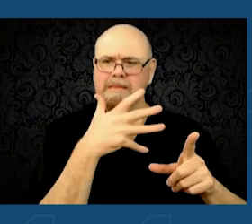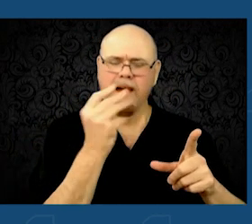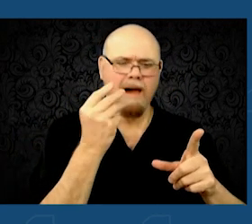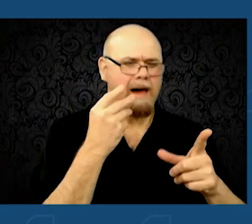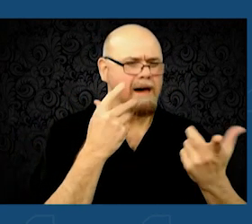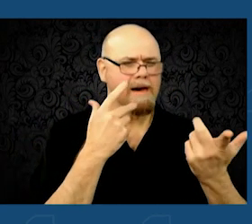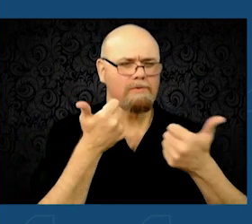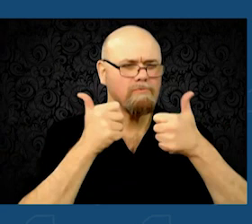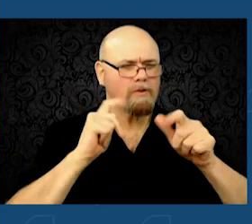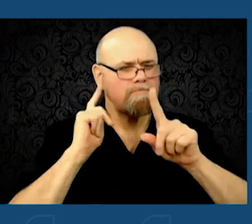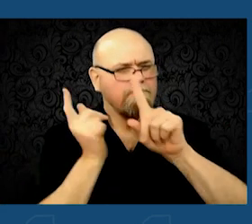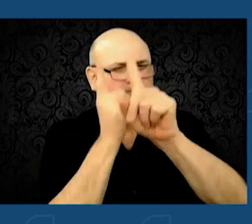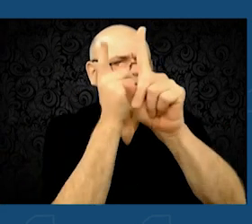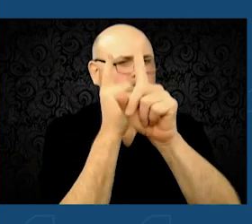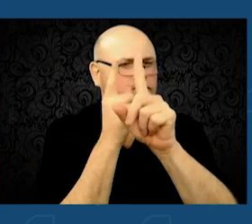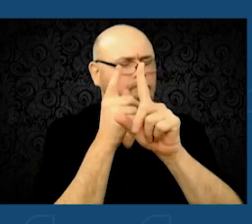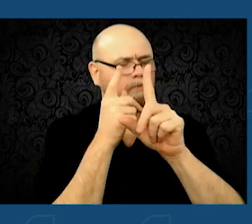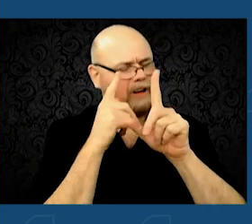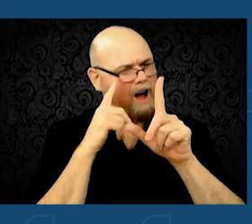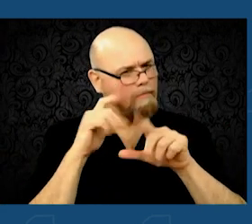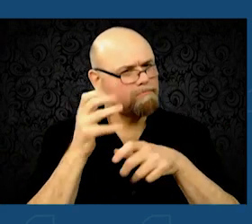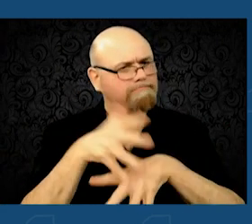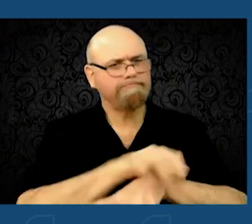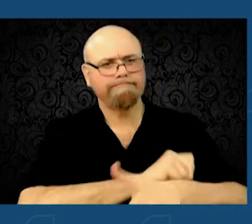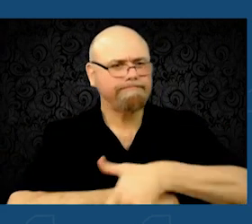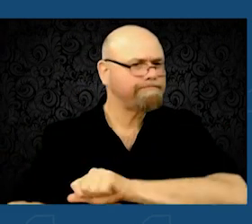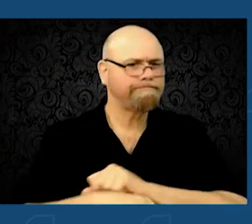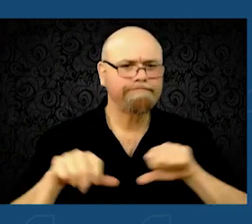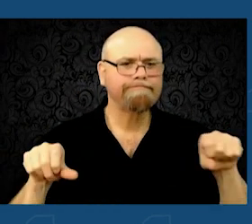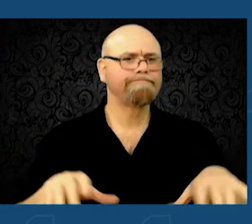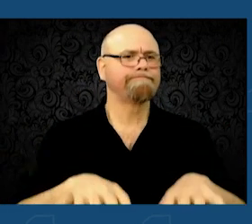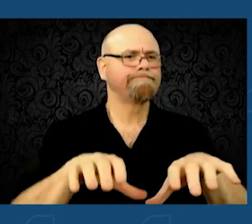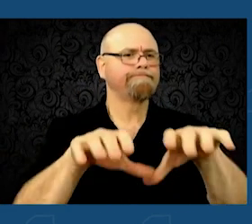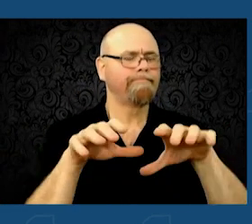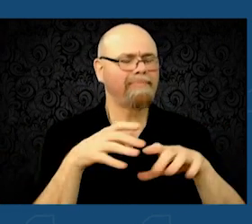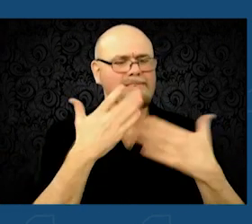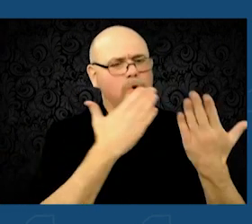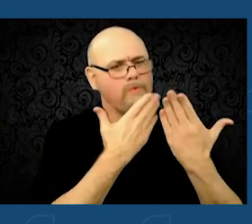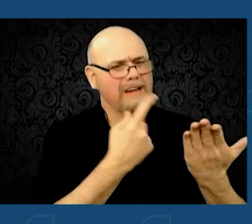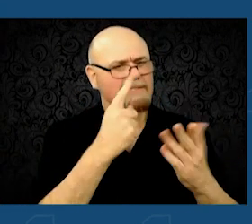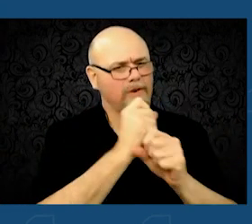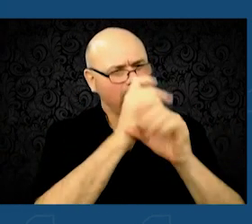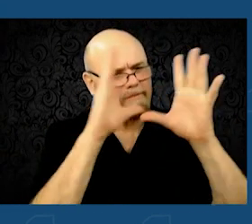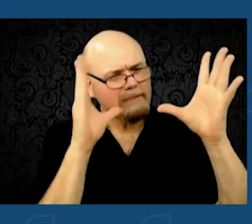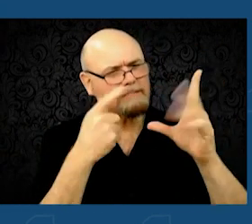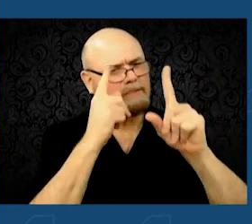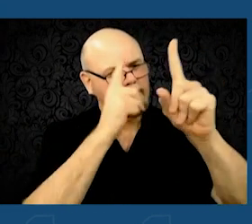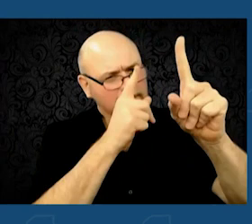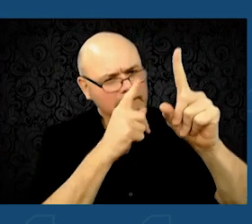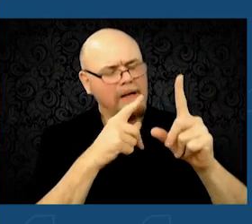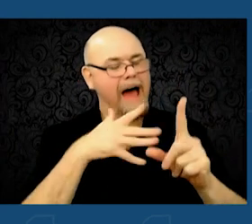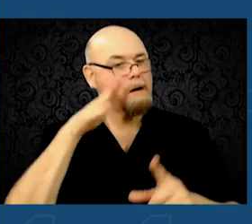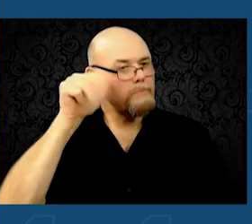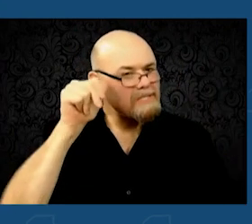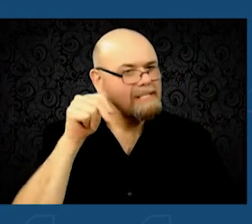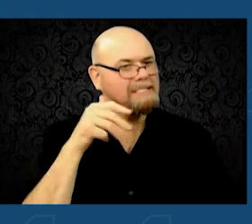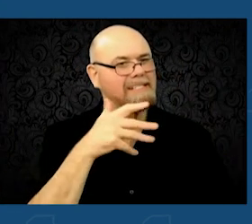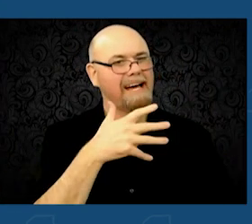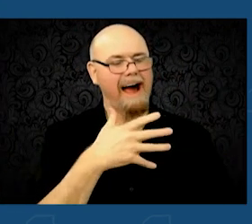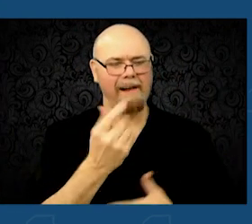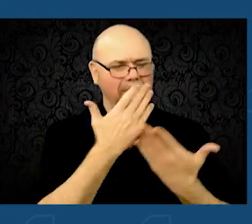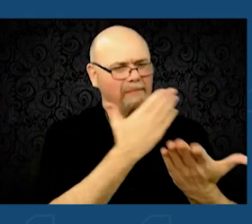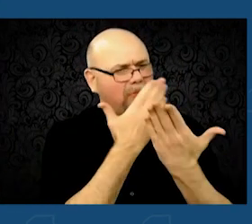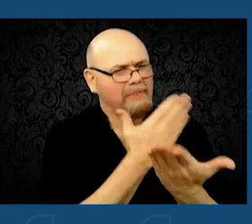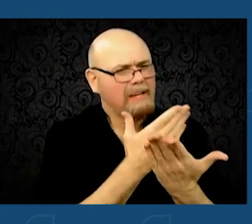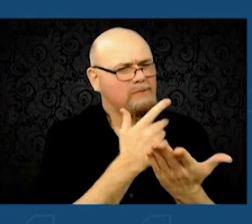this possible. So Kaz, thank you for your vision, thank you for your persistence, and thank you for recognizing